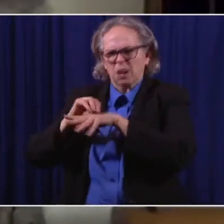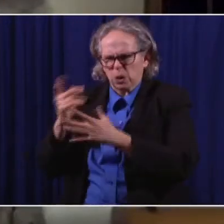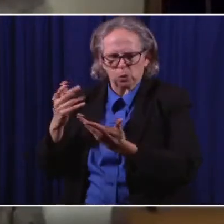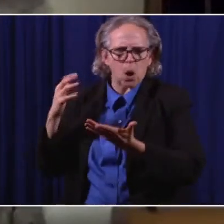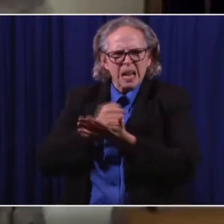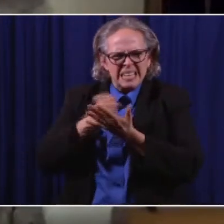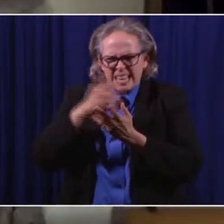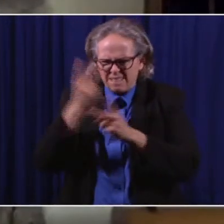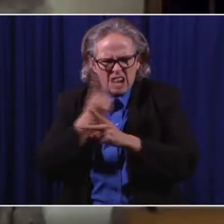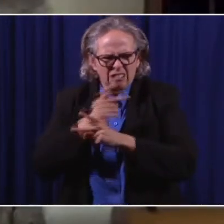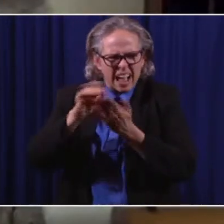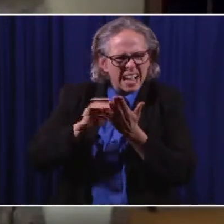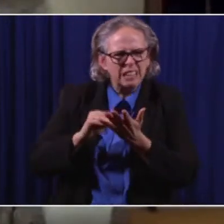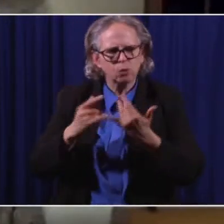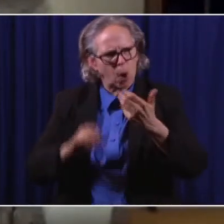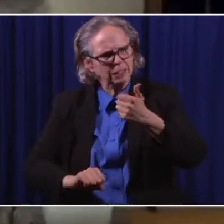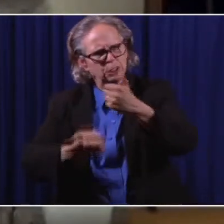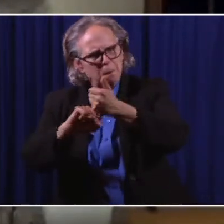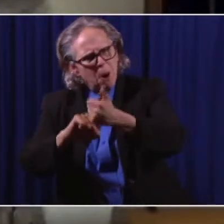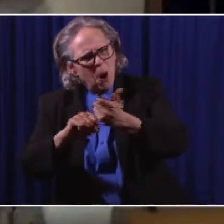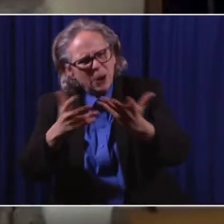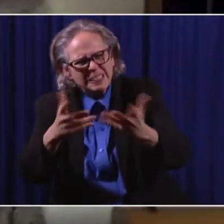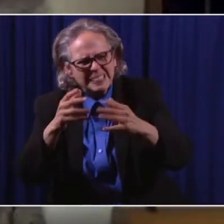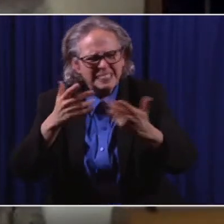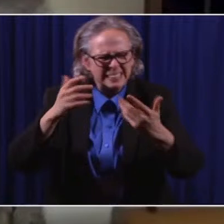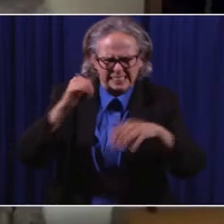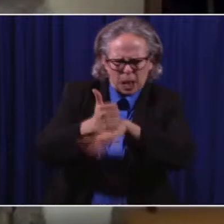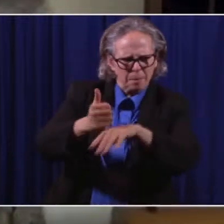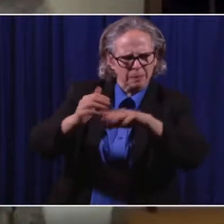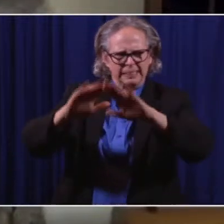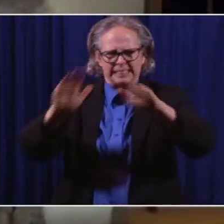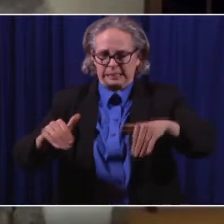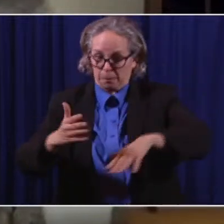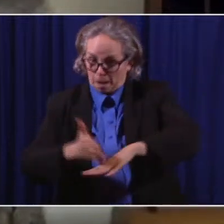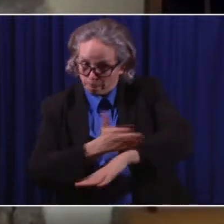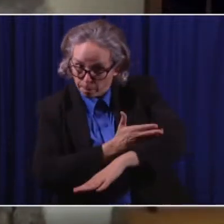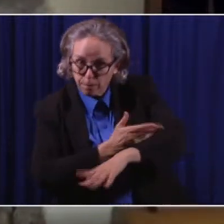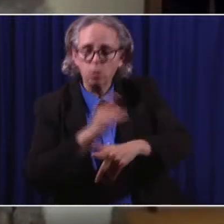that. But even after we do it, the information we're going to get is